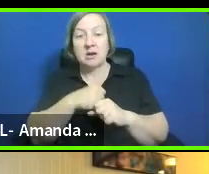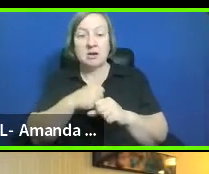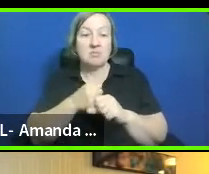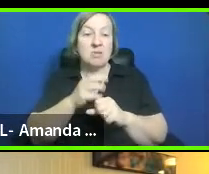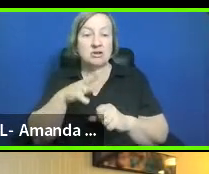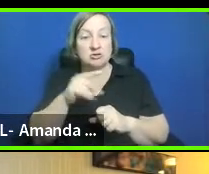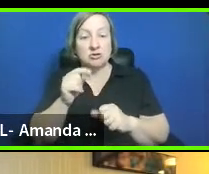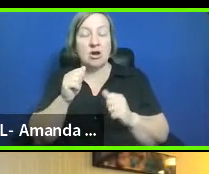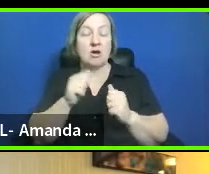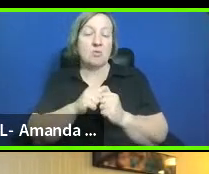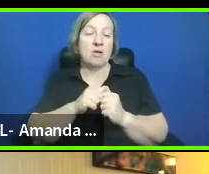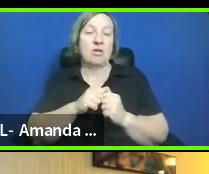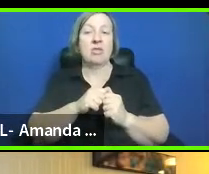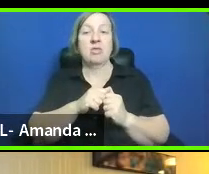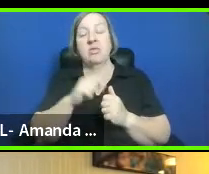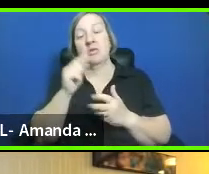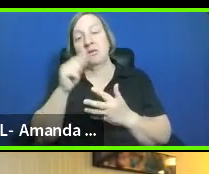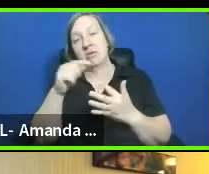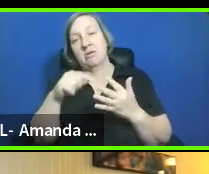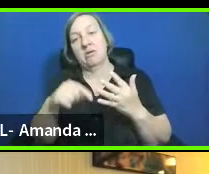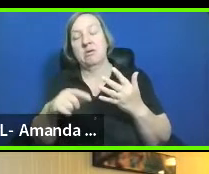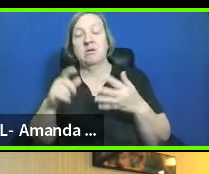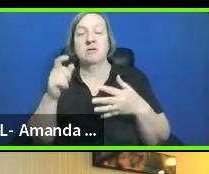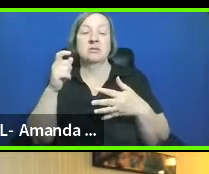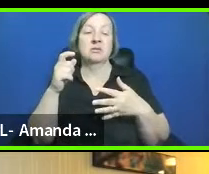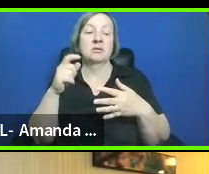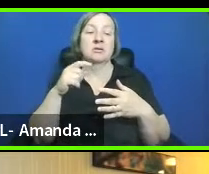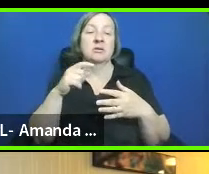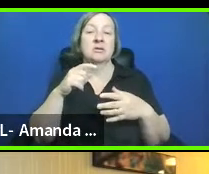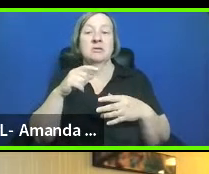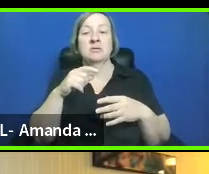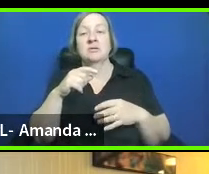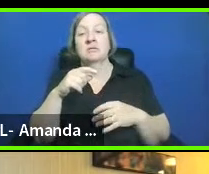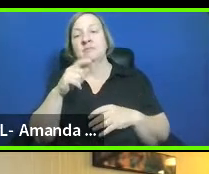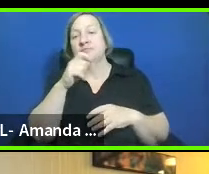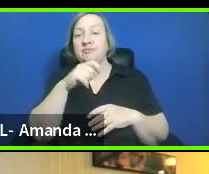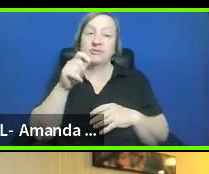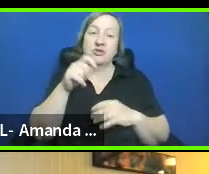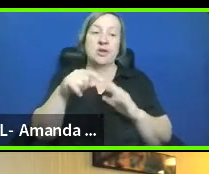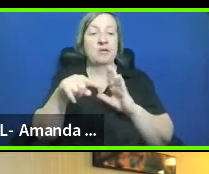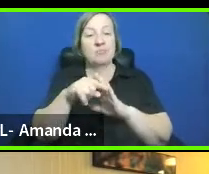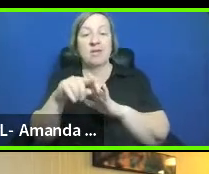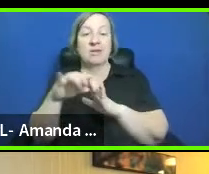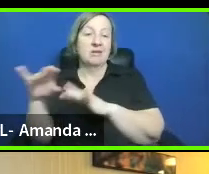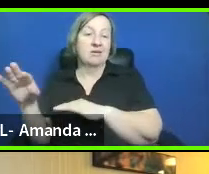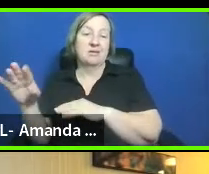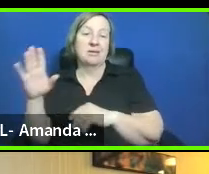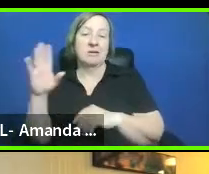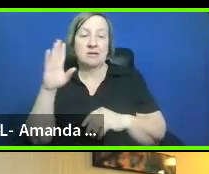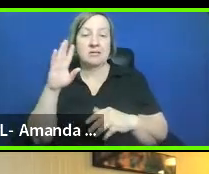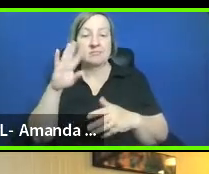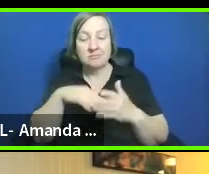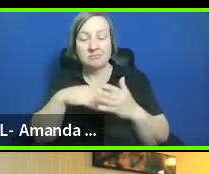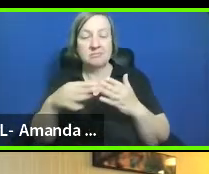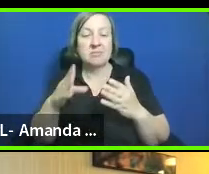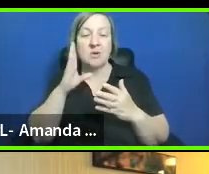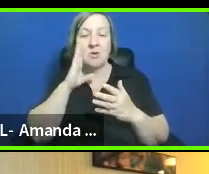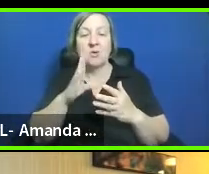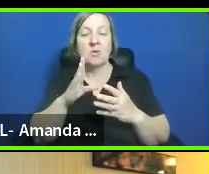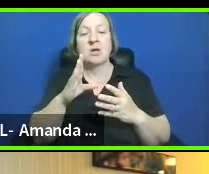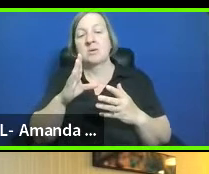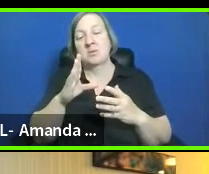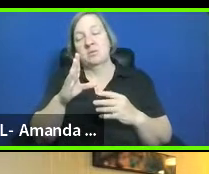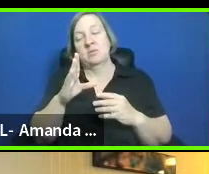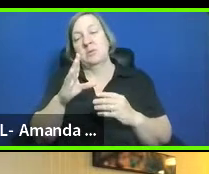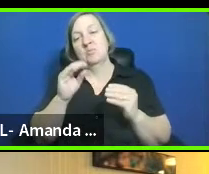attributes and a matrix of checks and minuses and that type of thing. It's going to be much more engaging. And actually, I